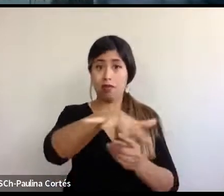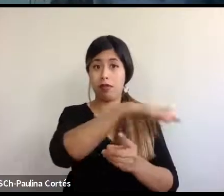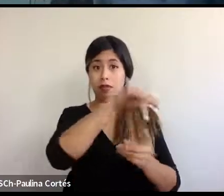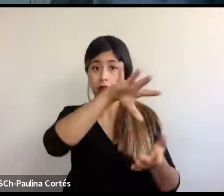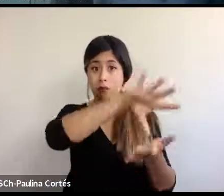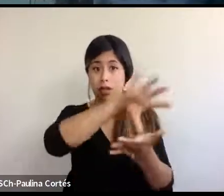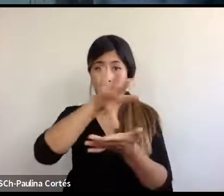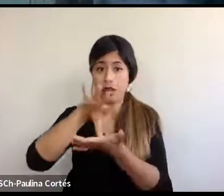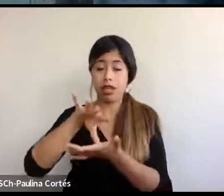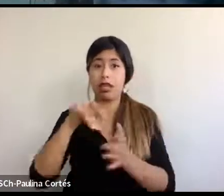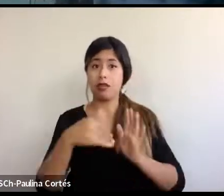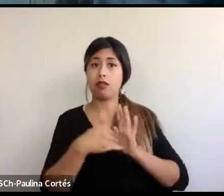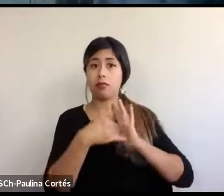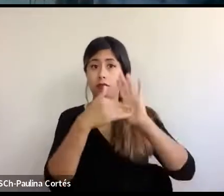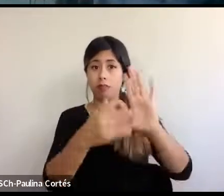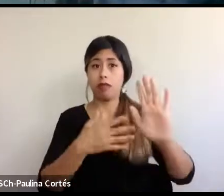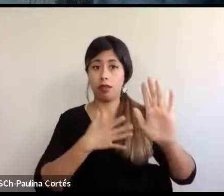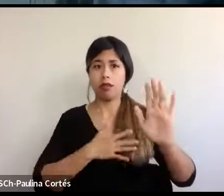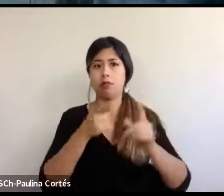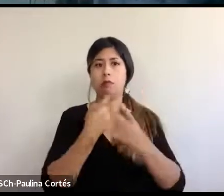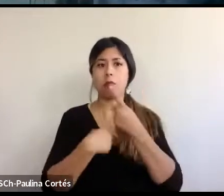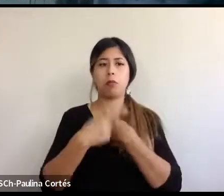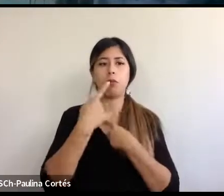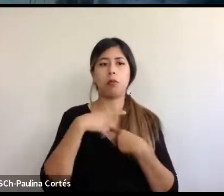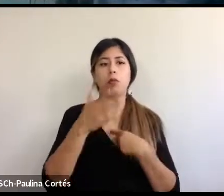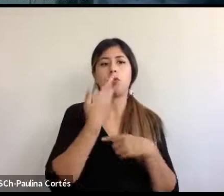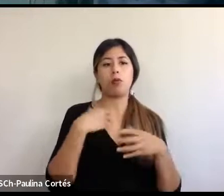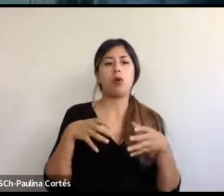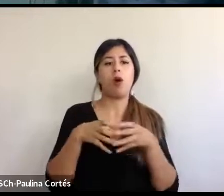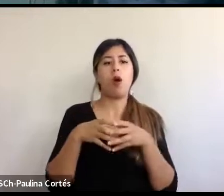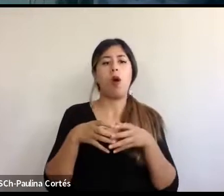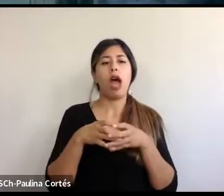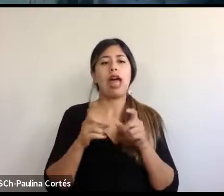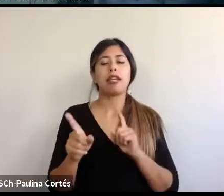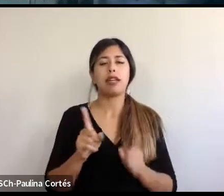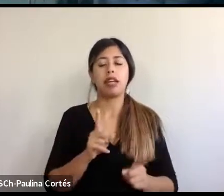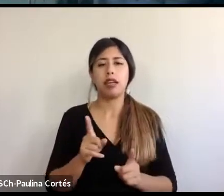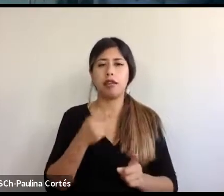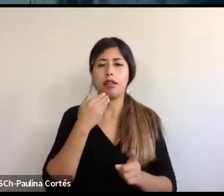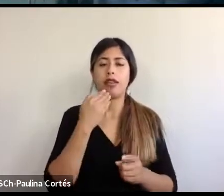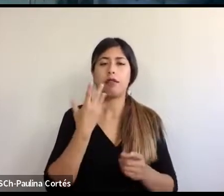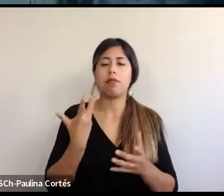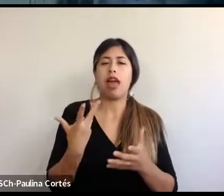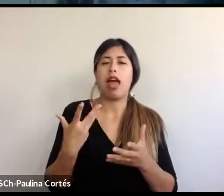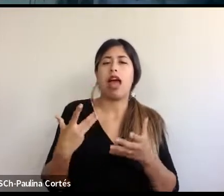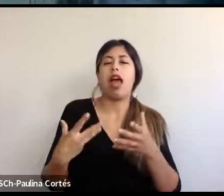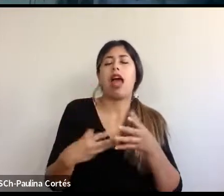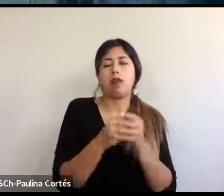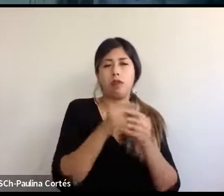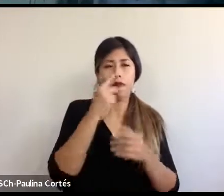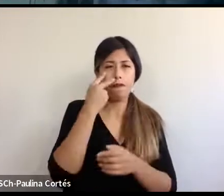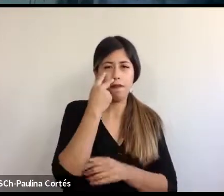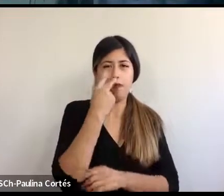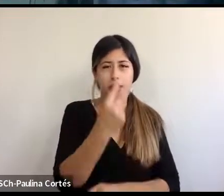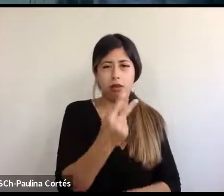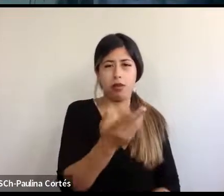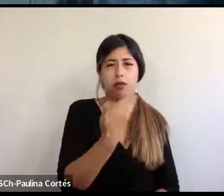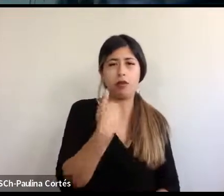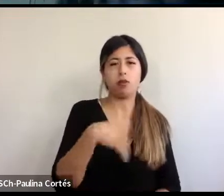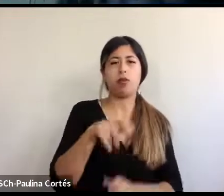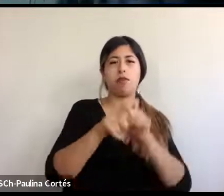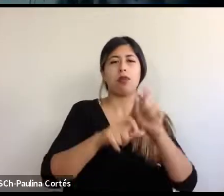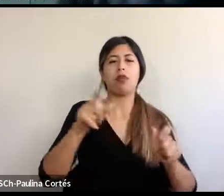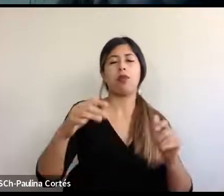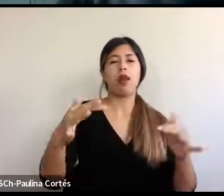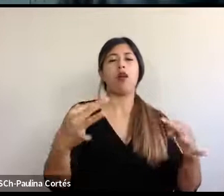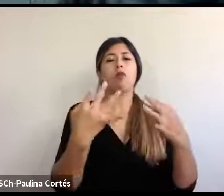our organization. And to add something from the perspective of our audience, films from Latin America are super popular